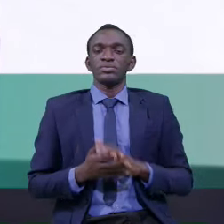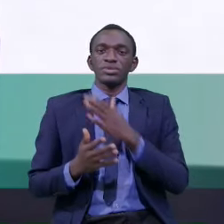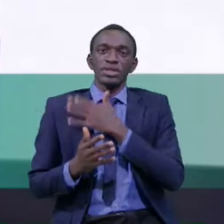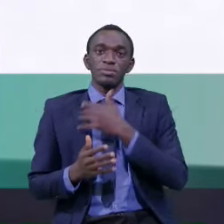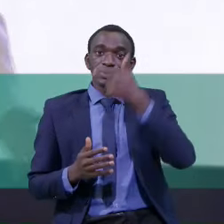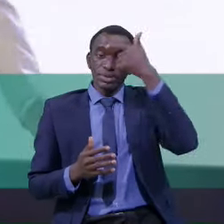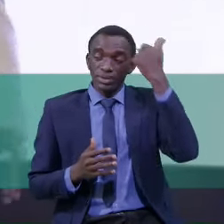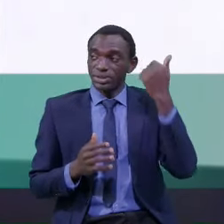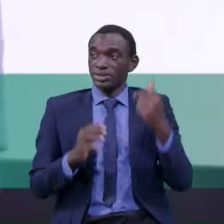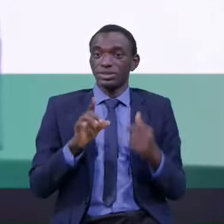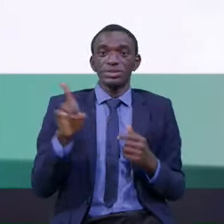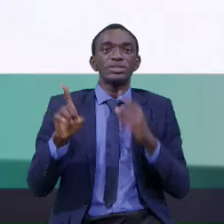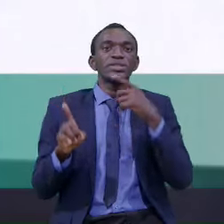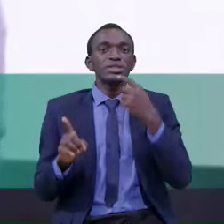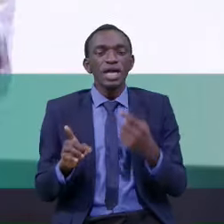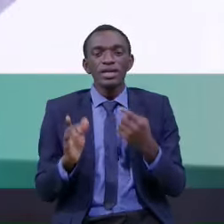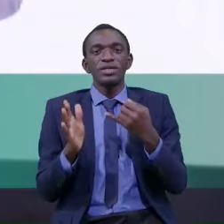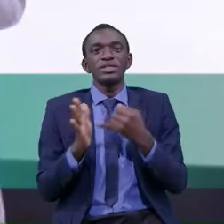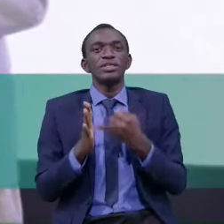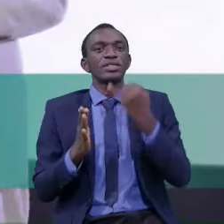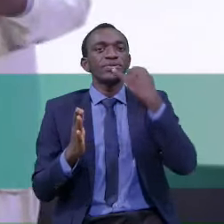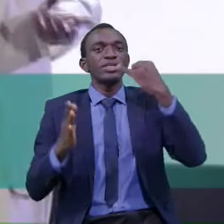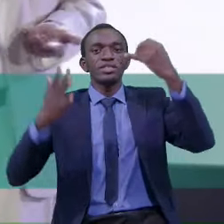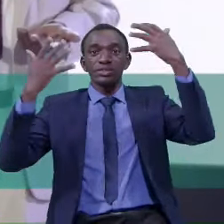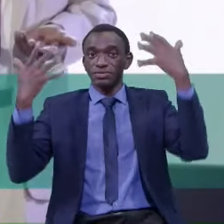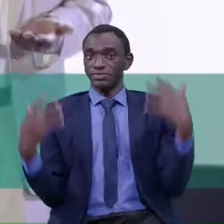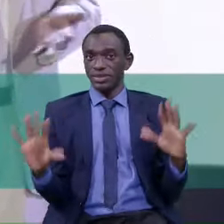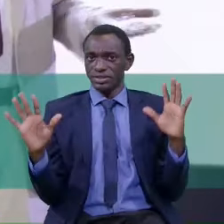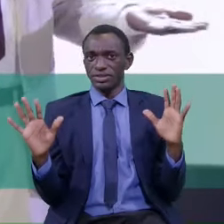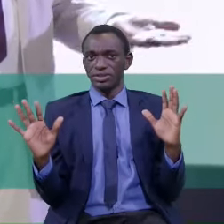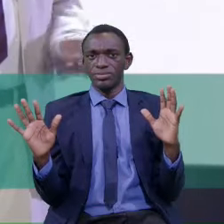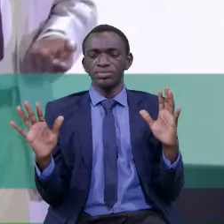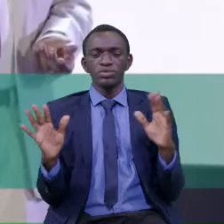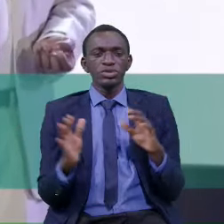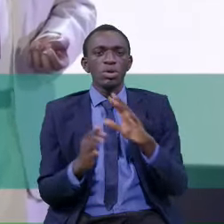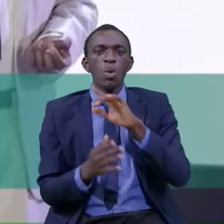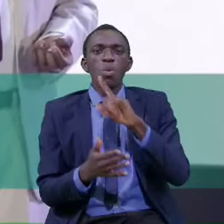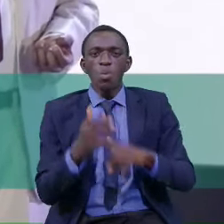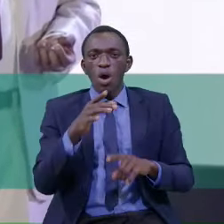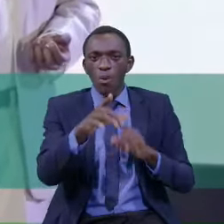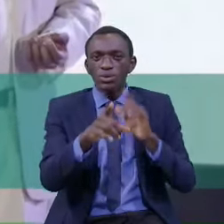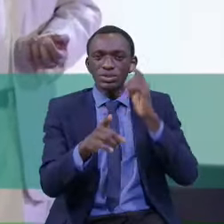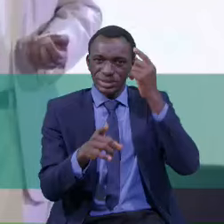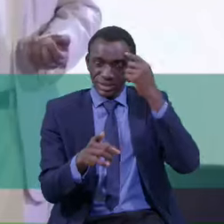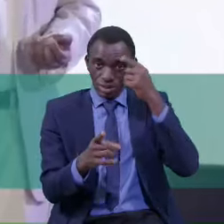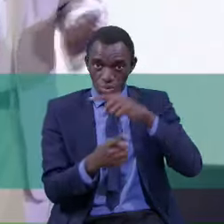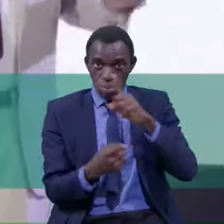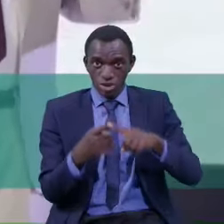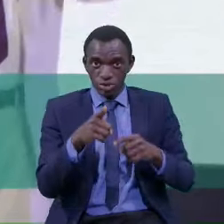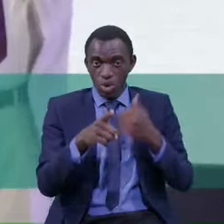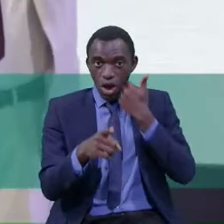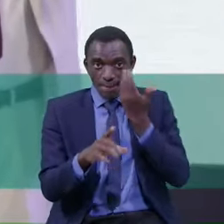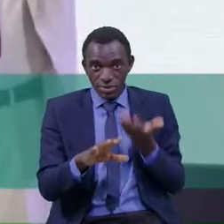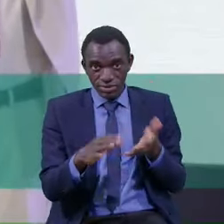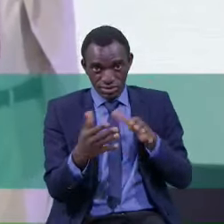it is finished. What are we going to think if you come to the end of life and